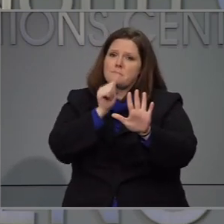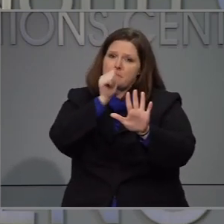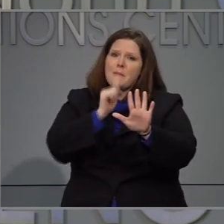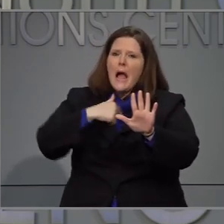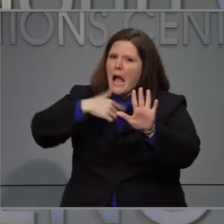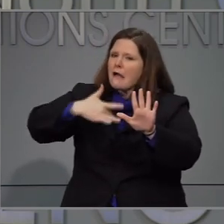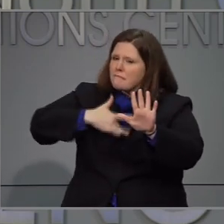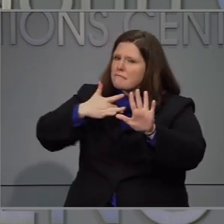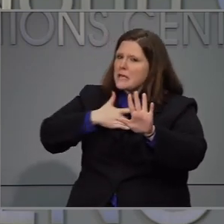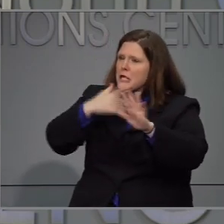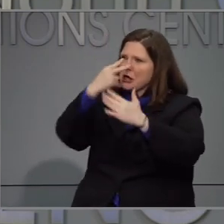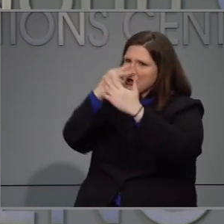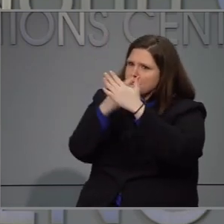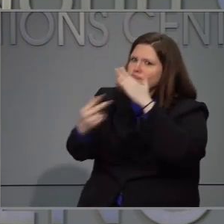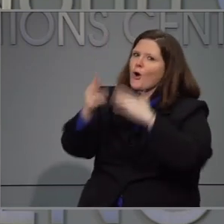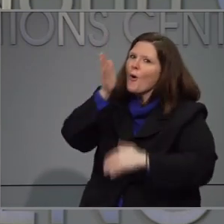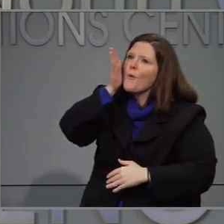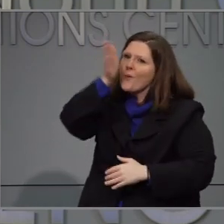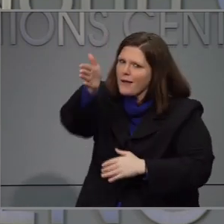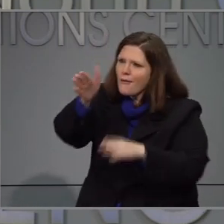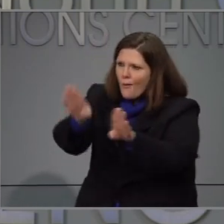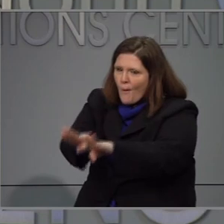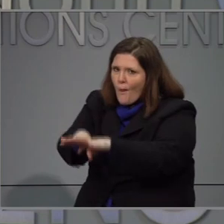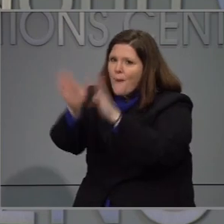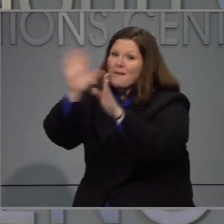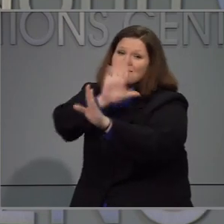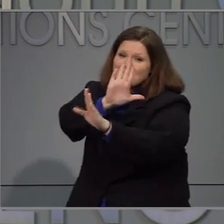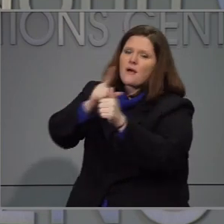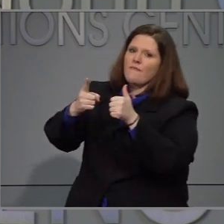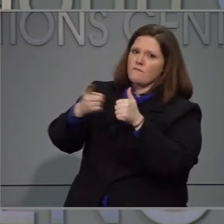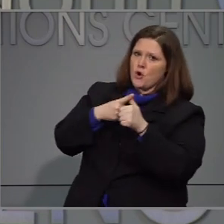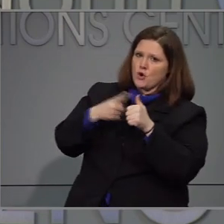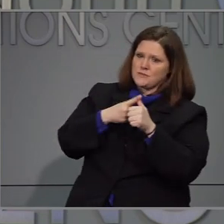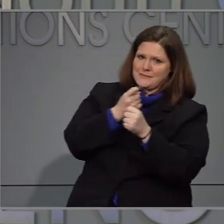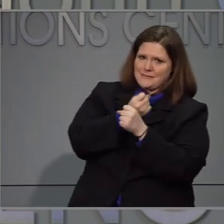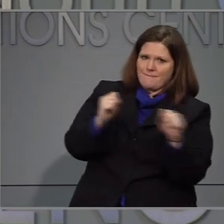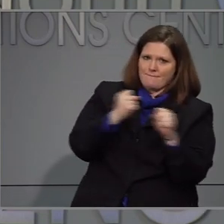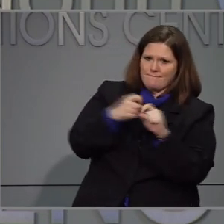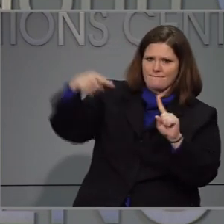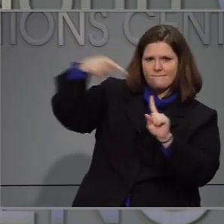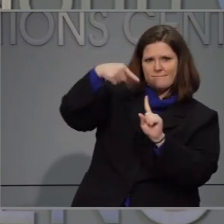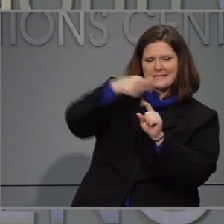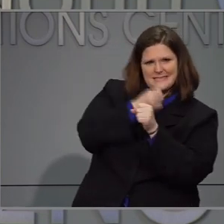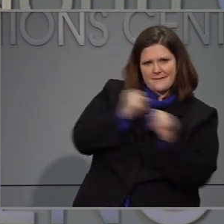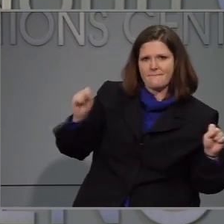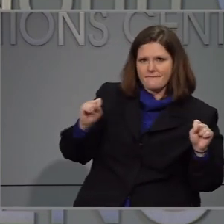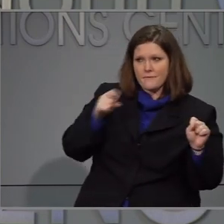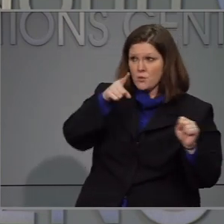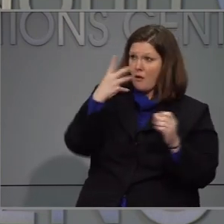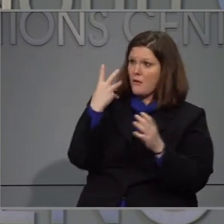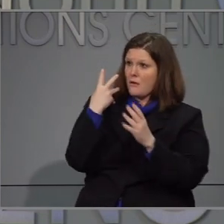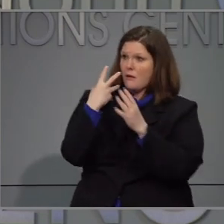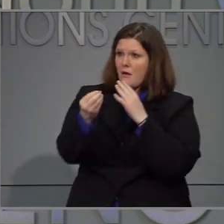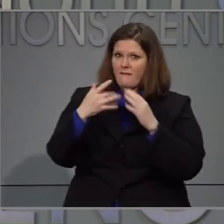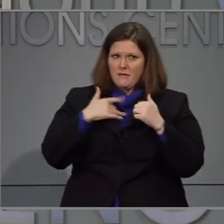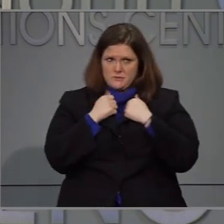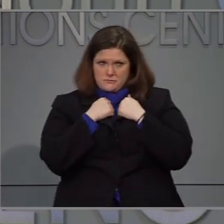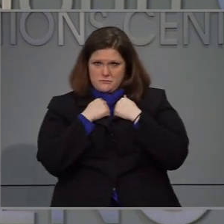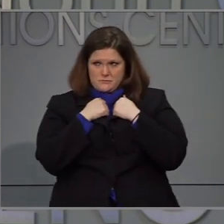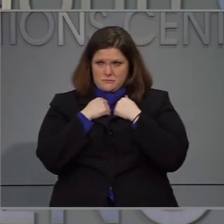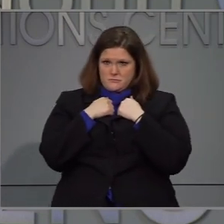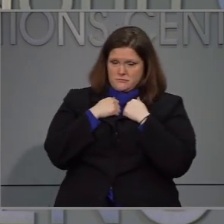in the future. We need, though, to make sure that people feel safe doing those things, because you